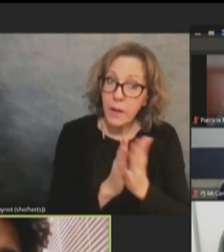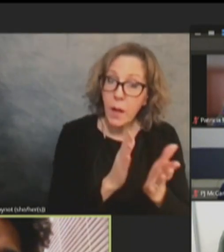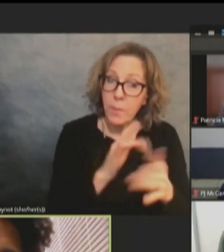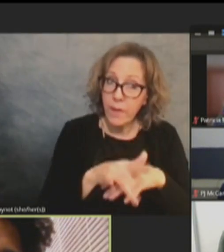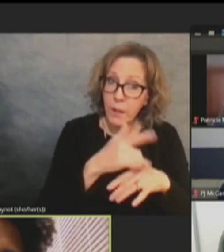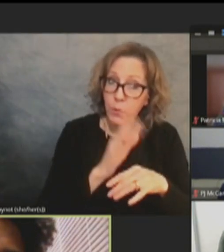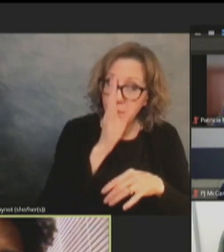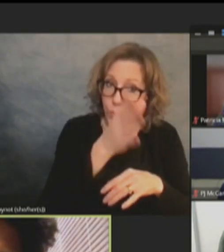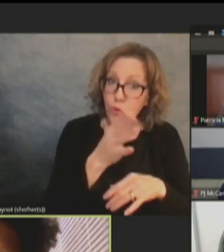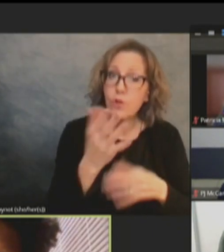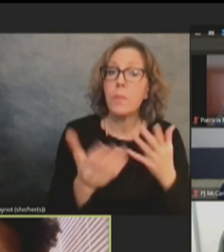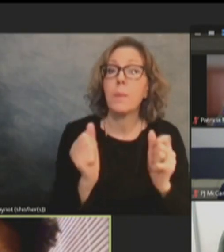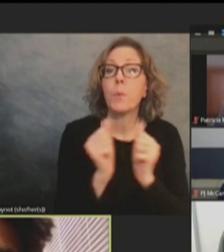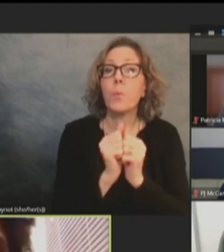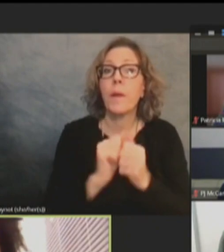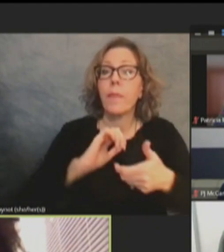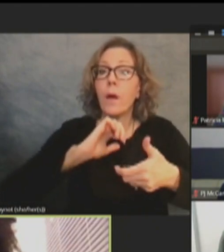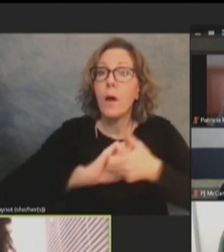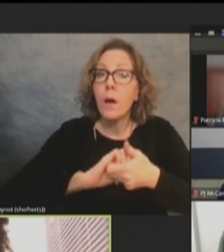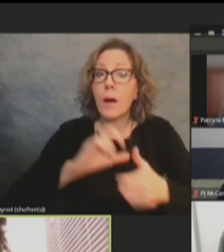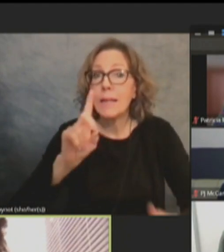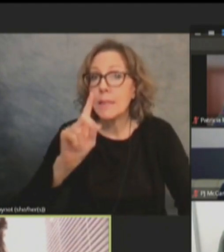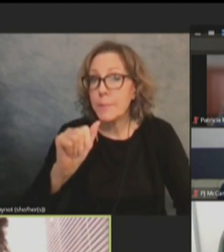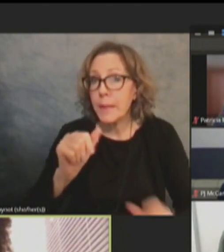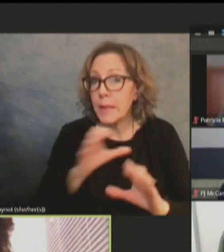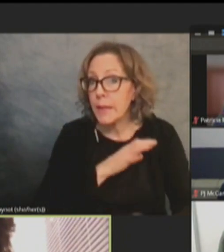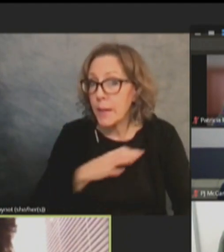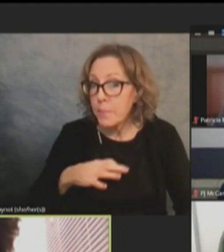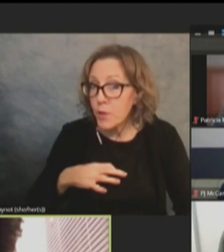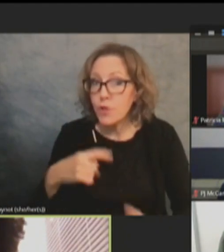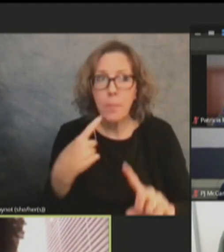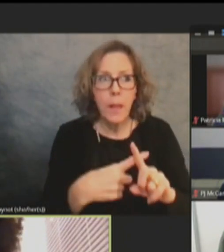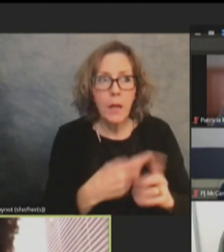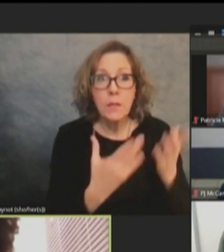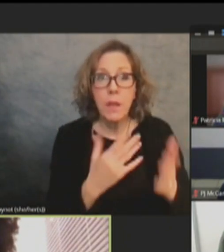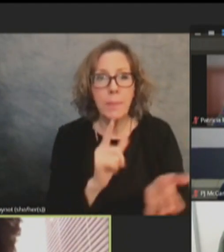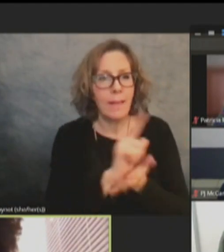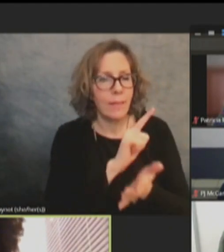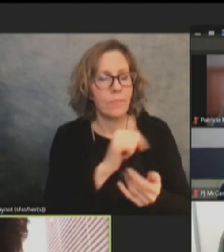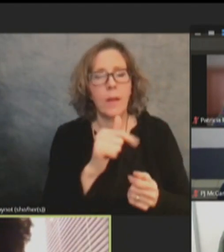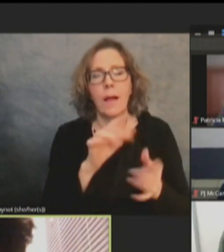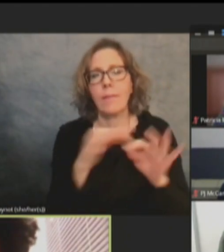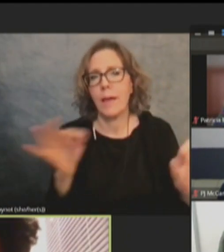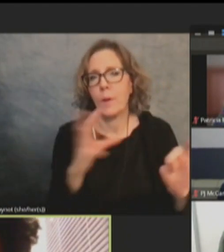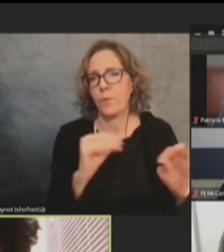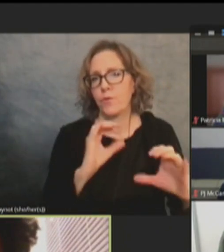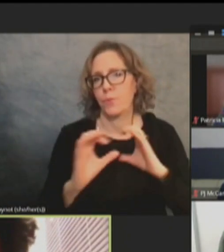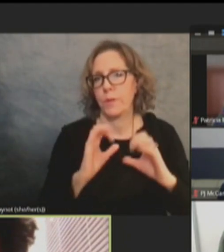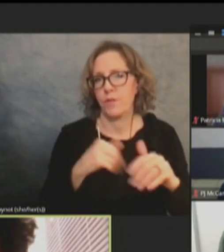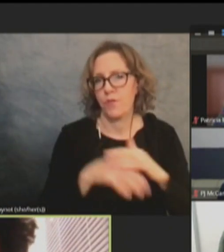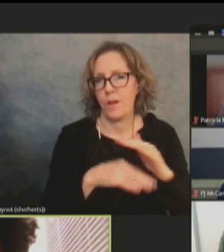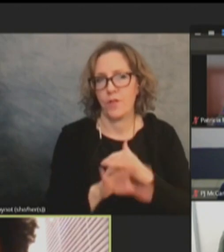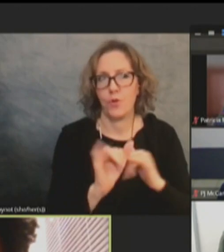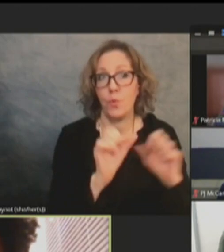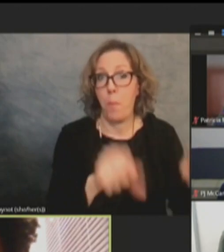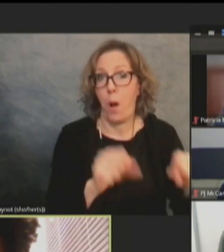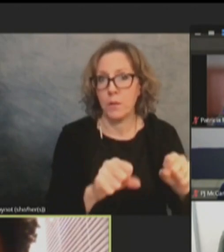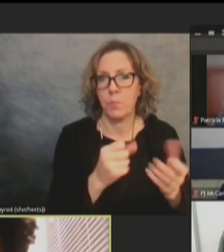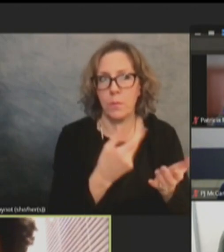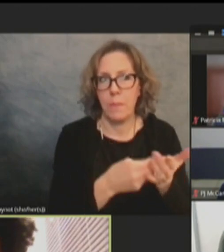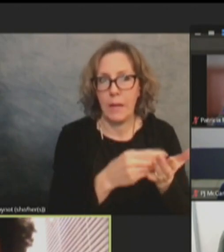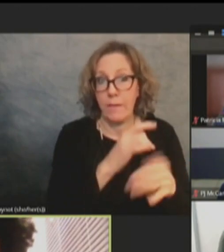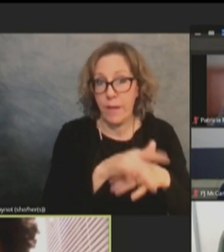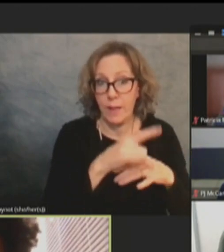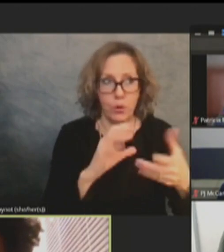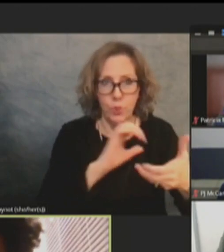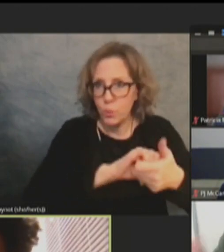in collaboration with the Disabilities Commission, but also with Language and Communication Access and any other department that could further support this, right?